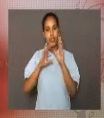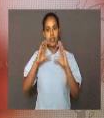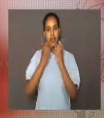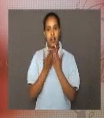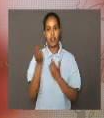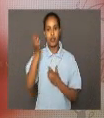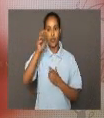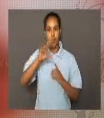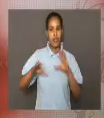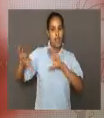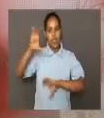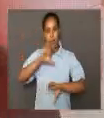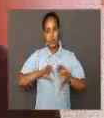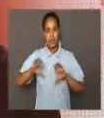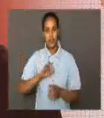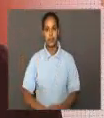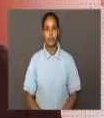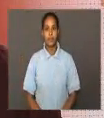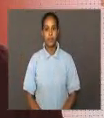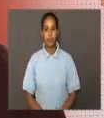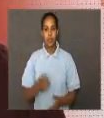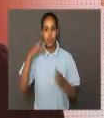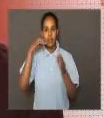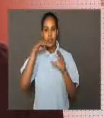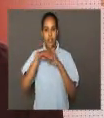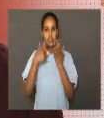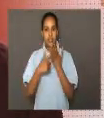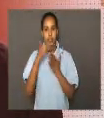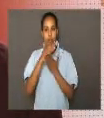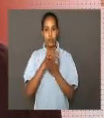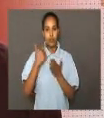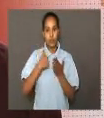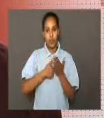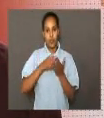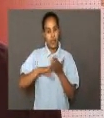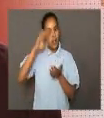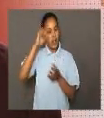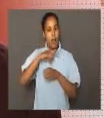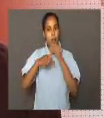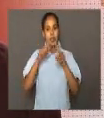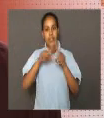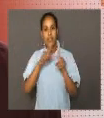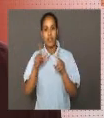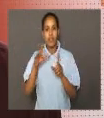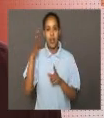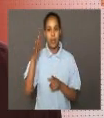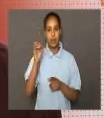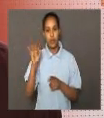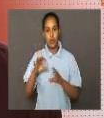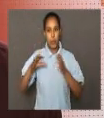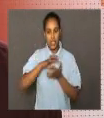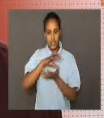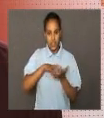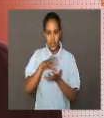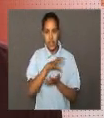grade 12 chemistry. In this unit, we will be learning about different types of